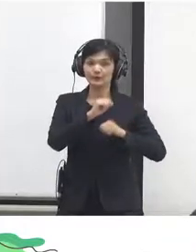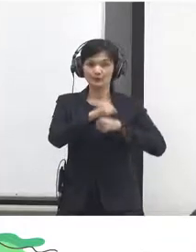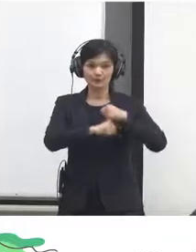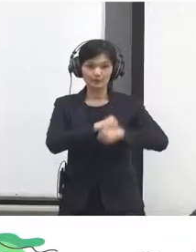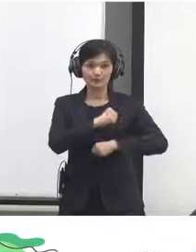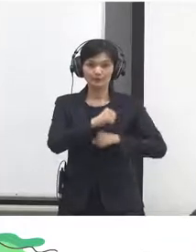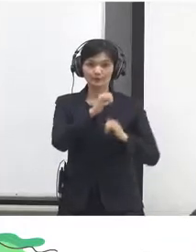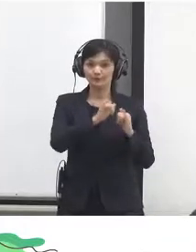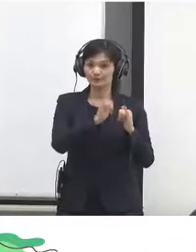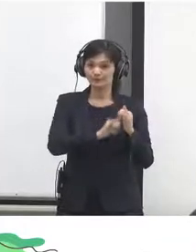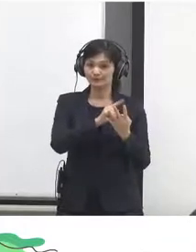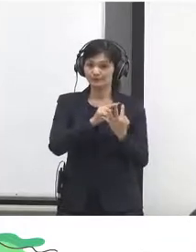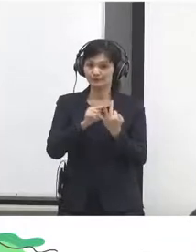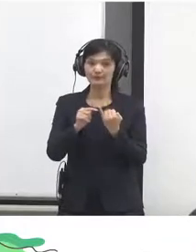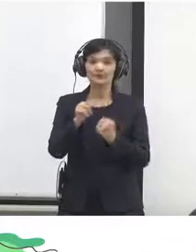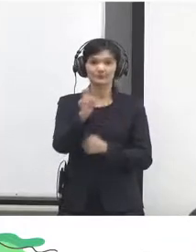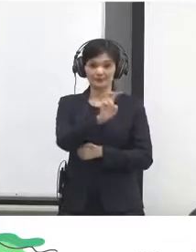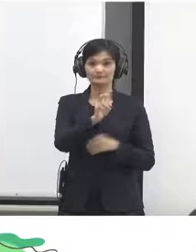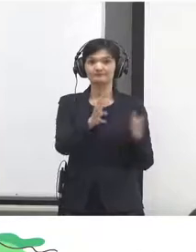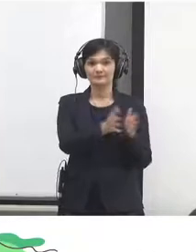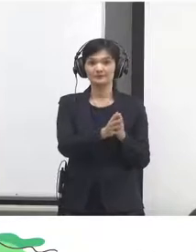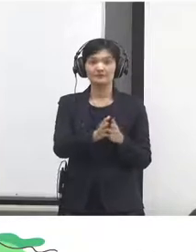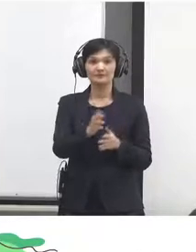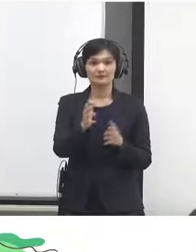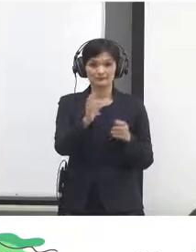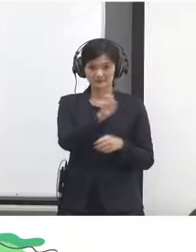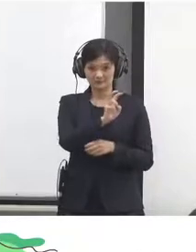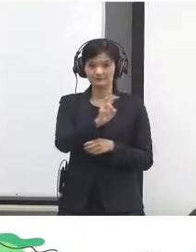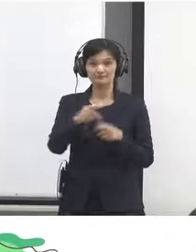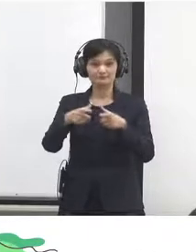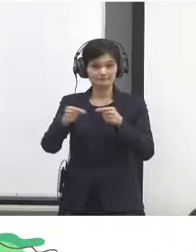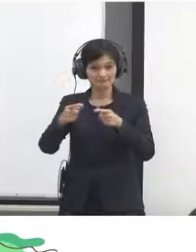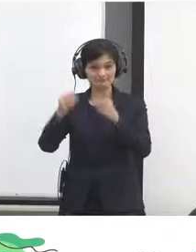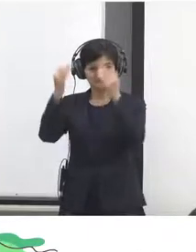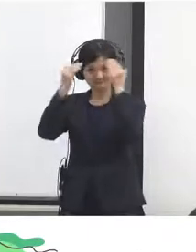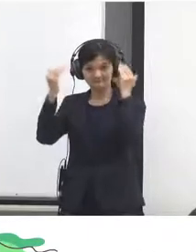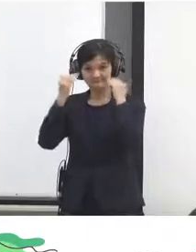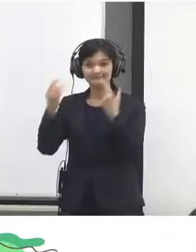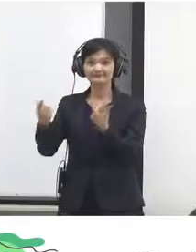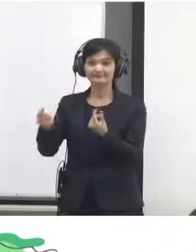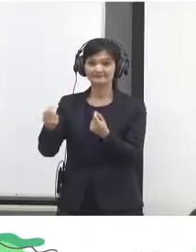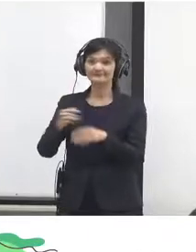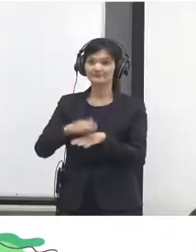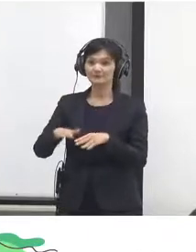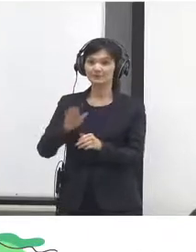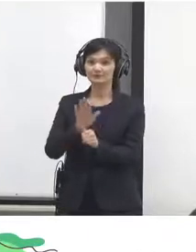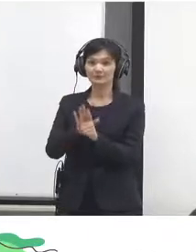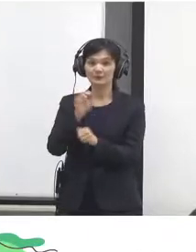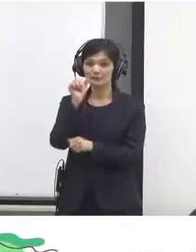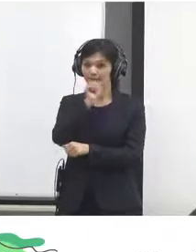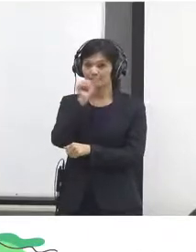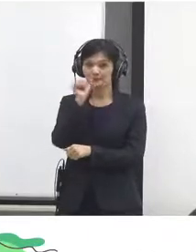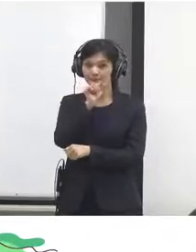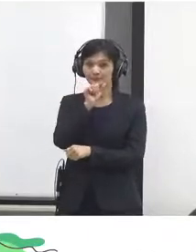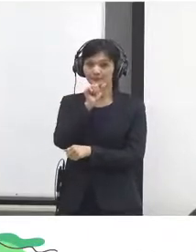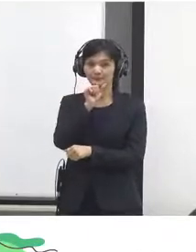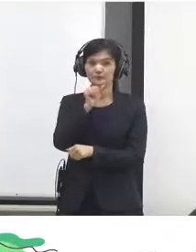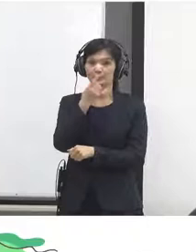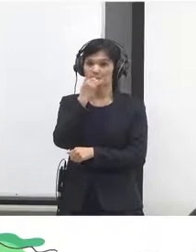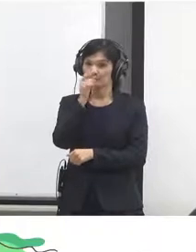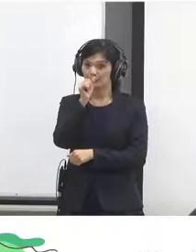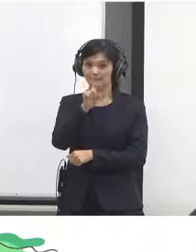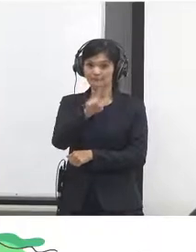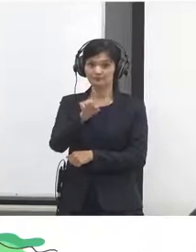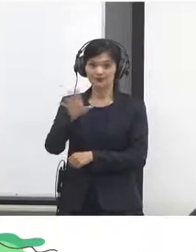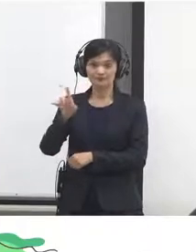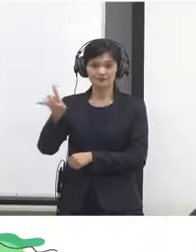translate back to their own languages. Then we can have a website that you can switch the language in three countries